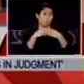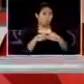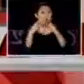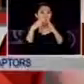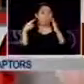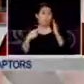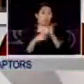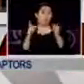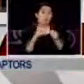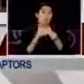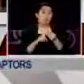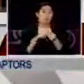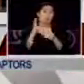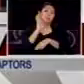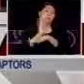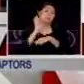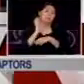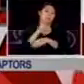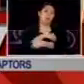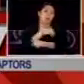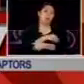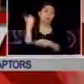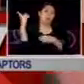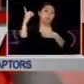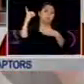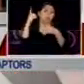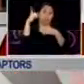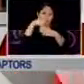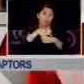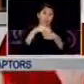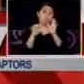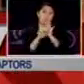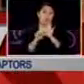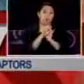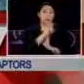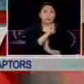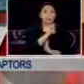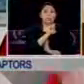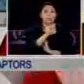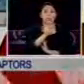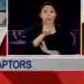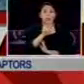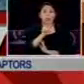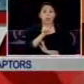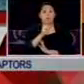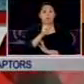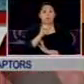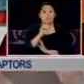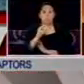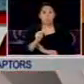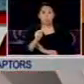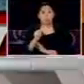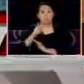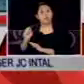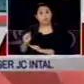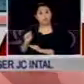currency deposit accounts, in the cases of Salvacion versus the Central Bank of the Philippines, GR number 94723,